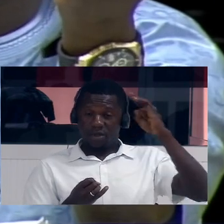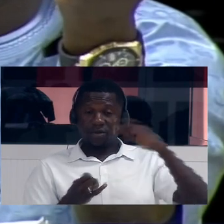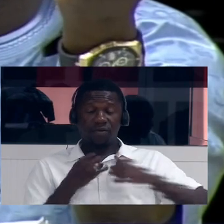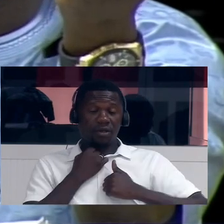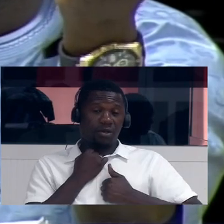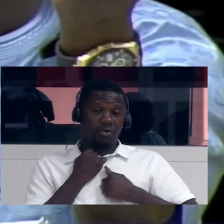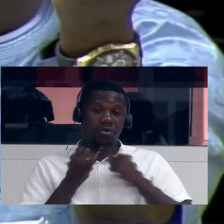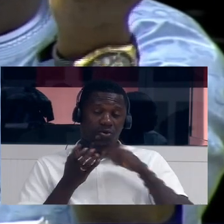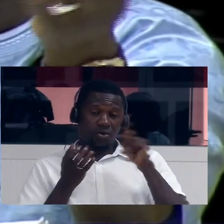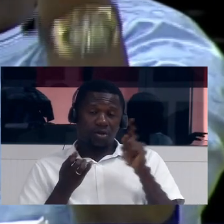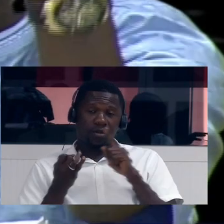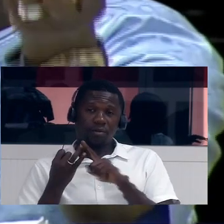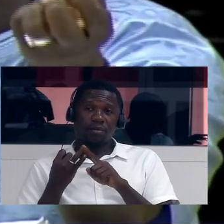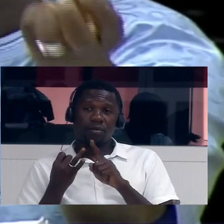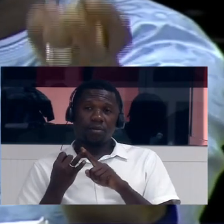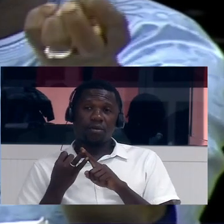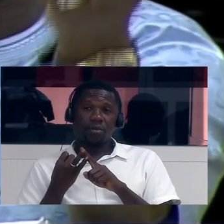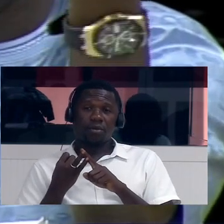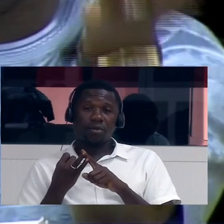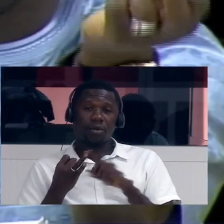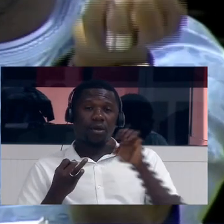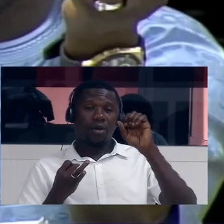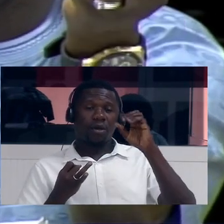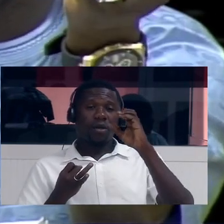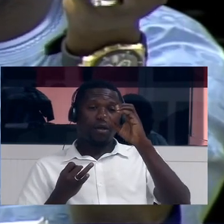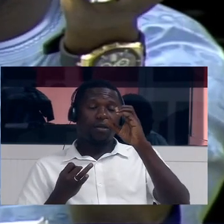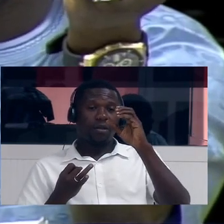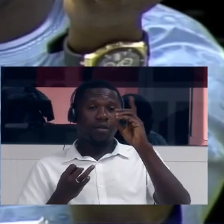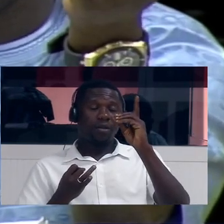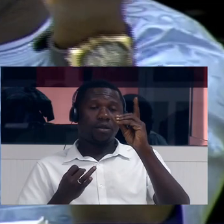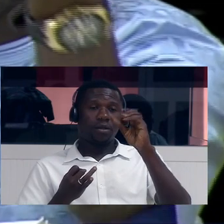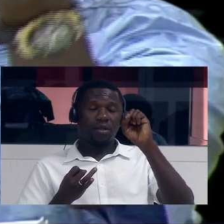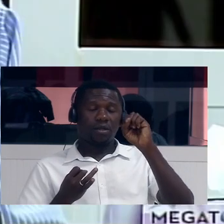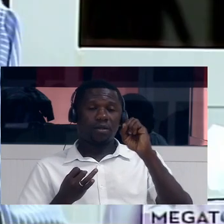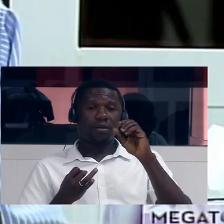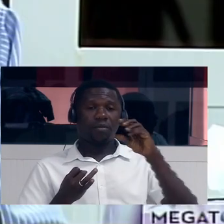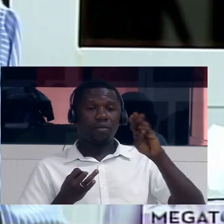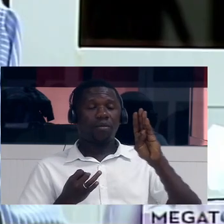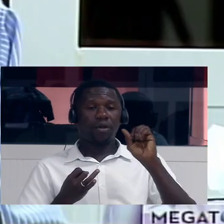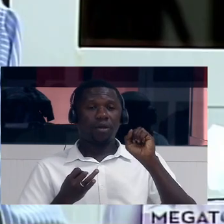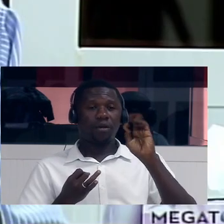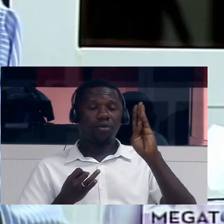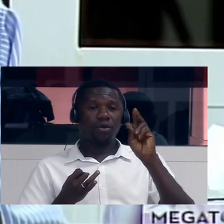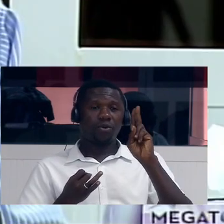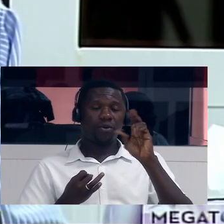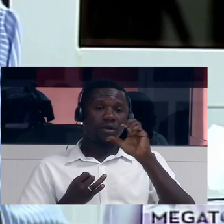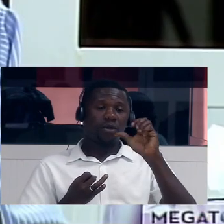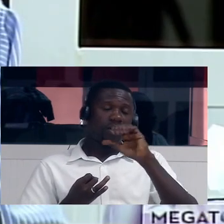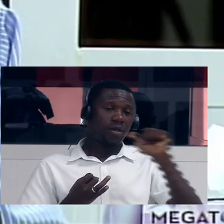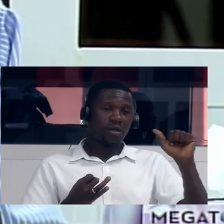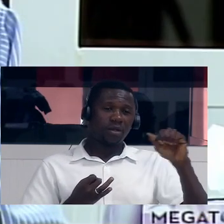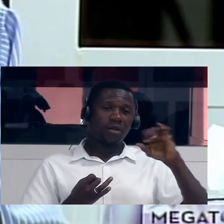correct? Yeah, go ahead. CDS Babukar Jatta, correct? And Babukar Sow, your head